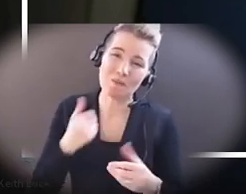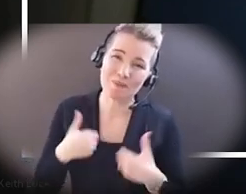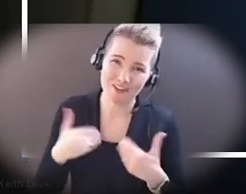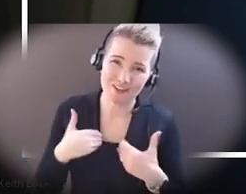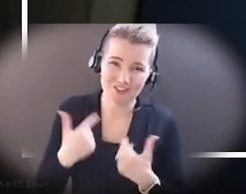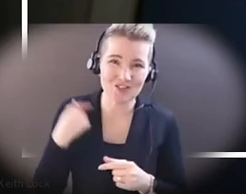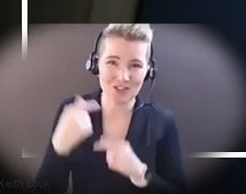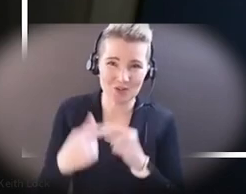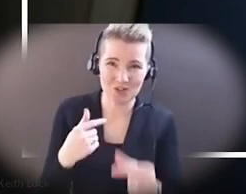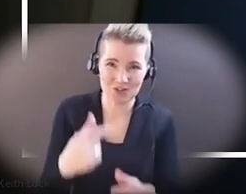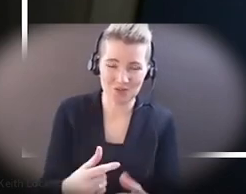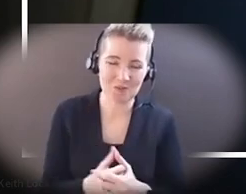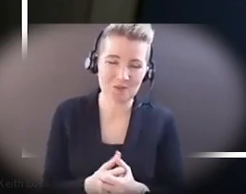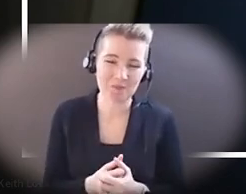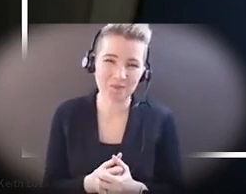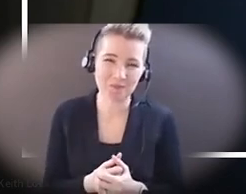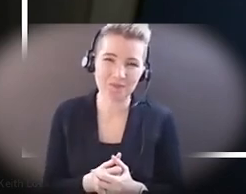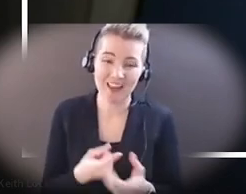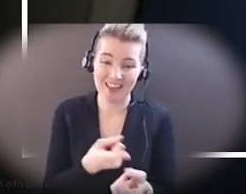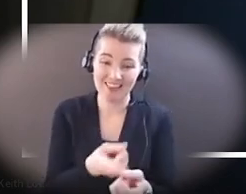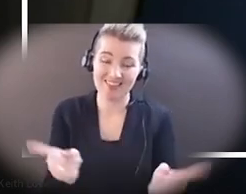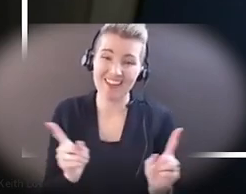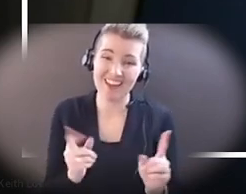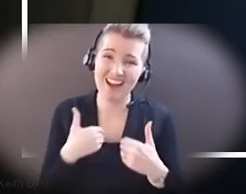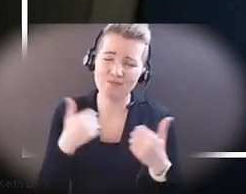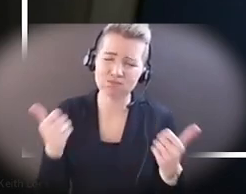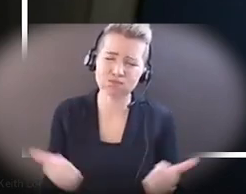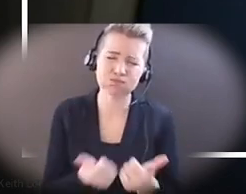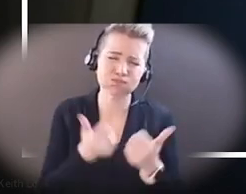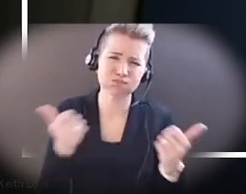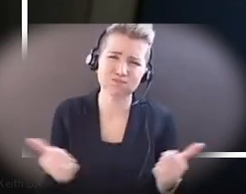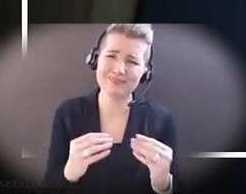They have a lot to teach us, and